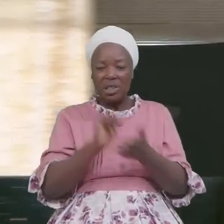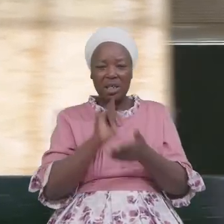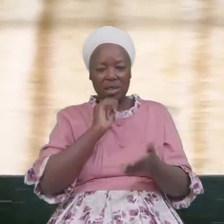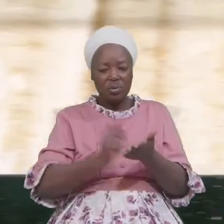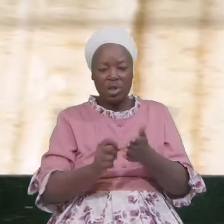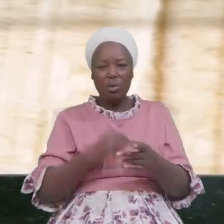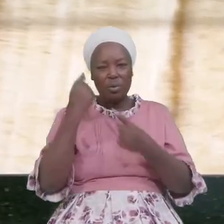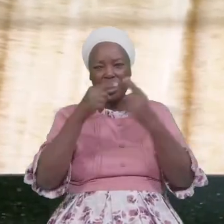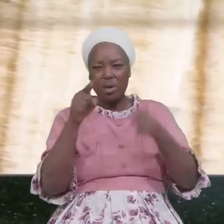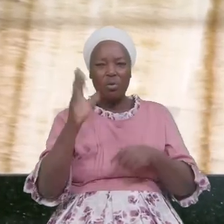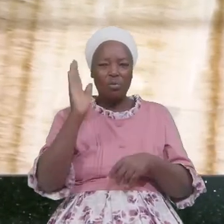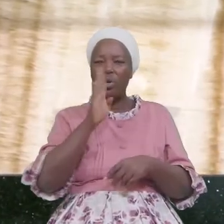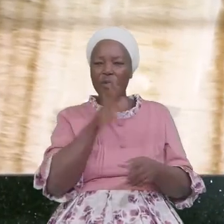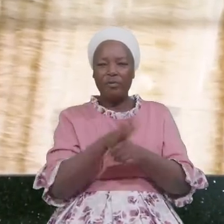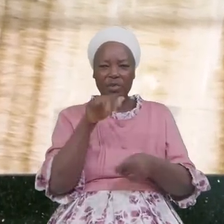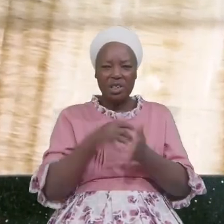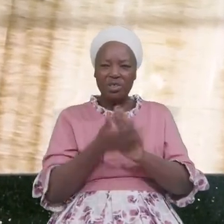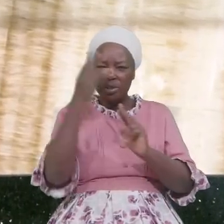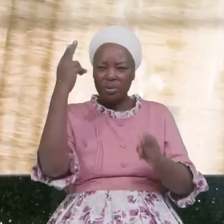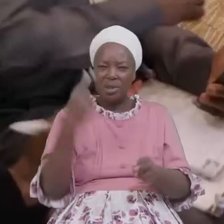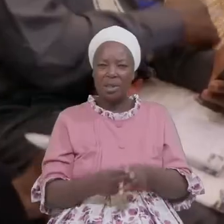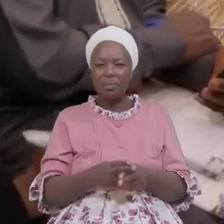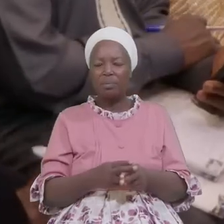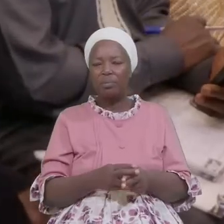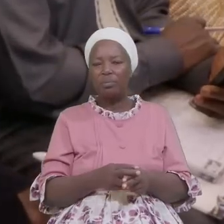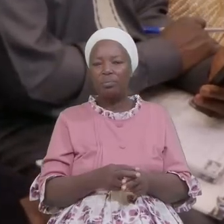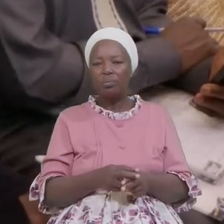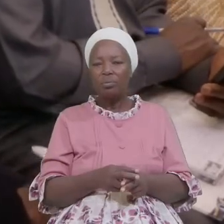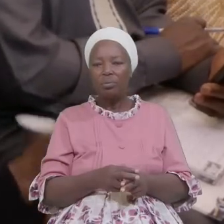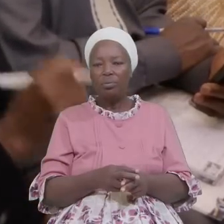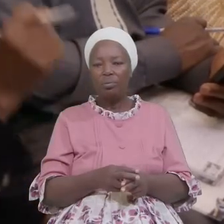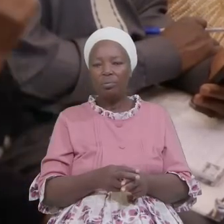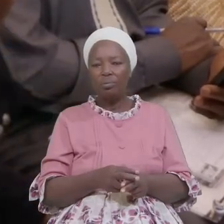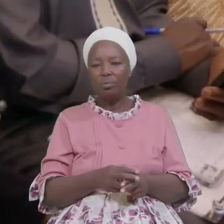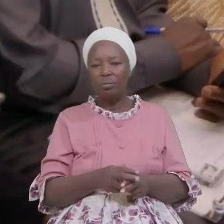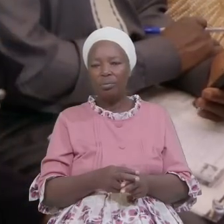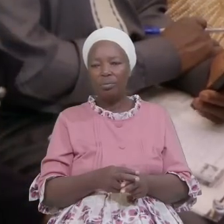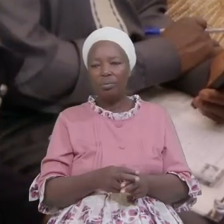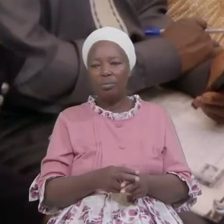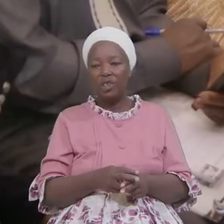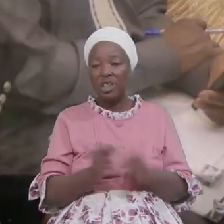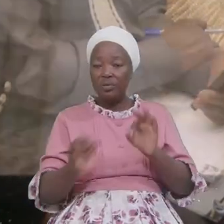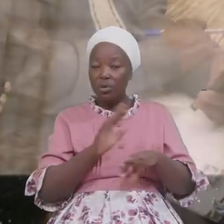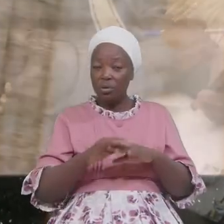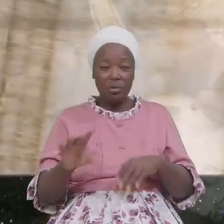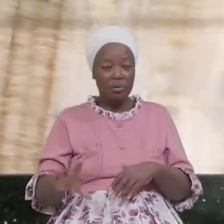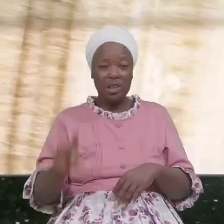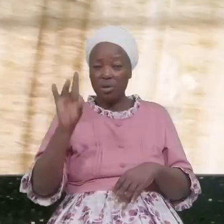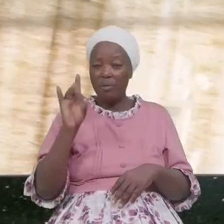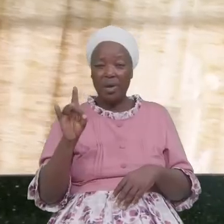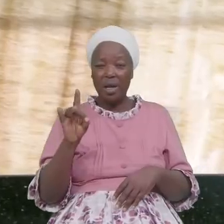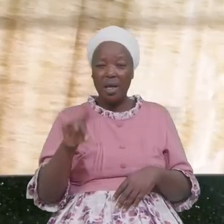you will be fulfilled in Jesus' name. If you don't discover